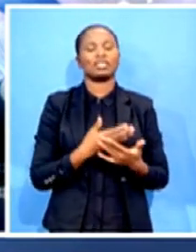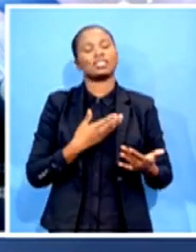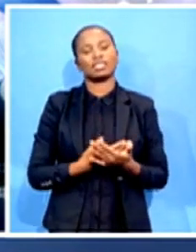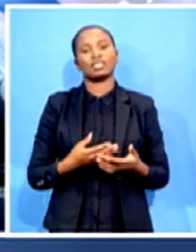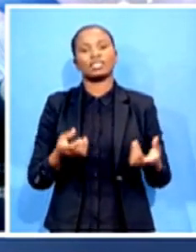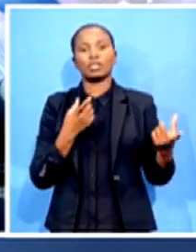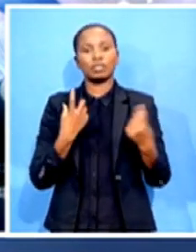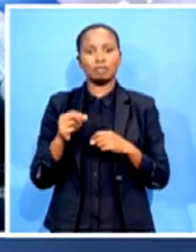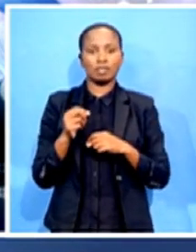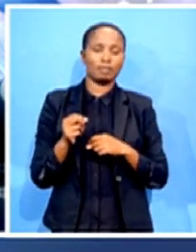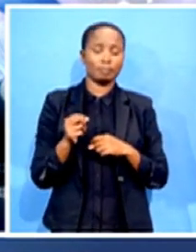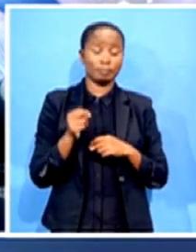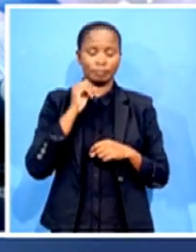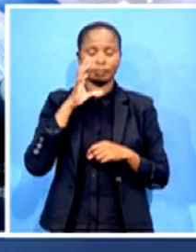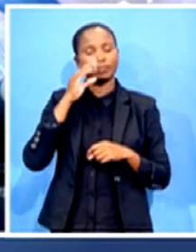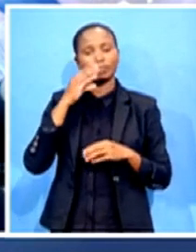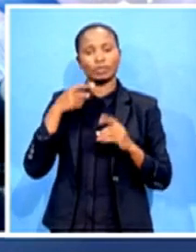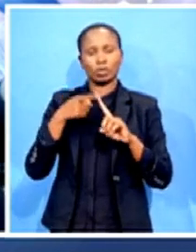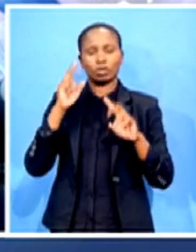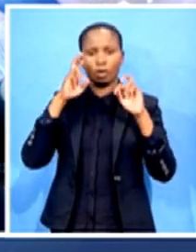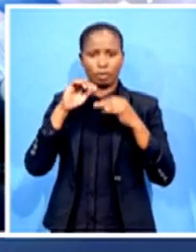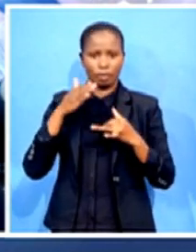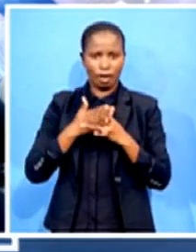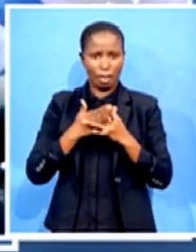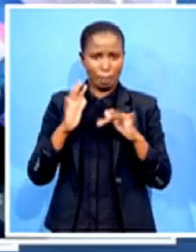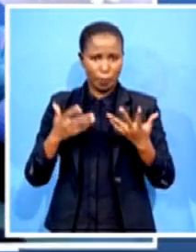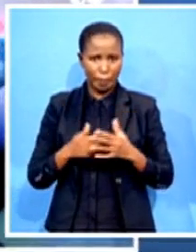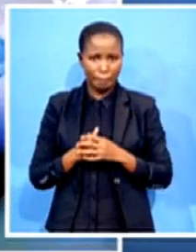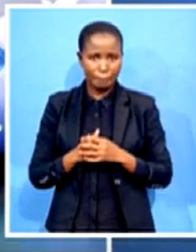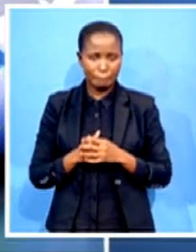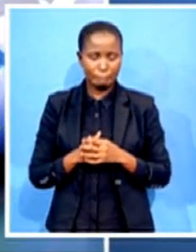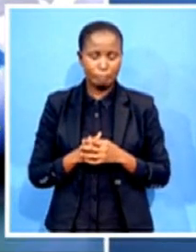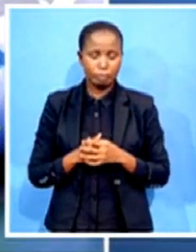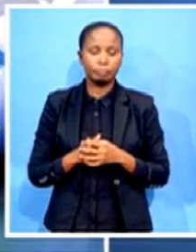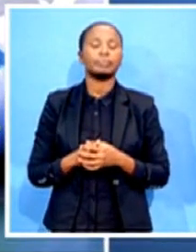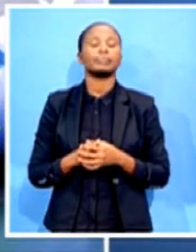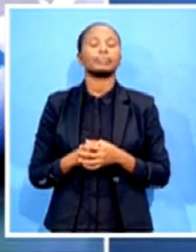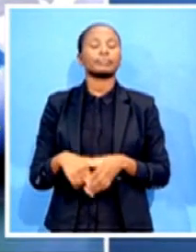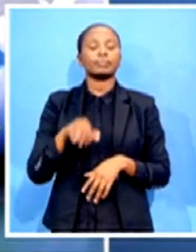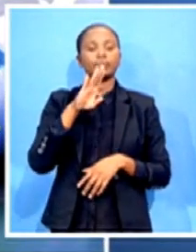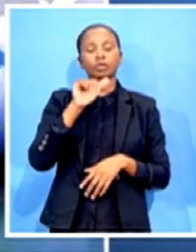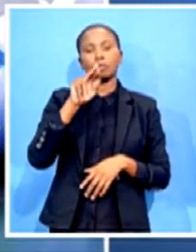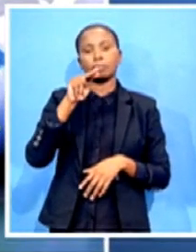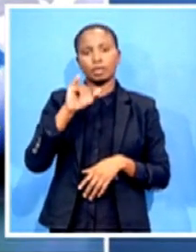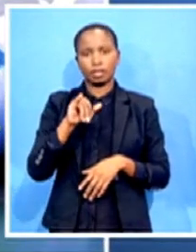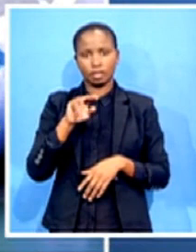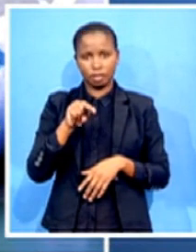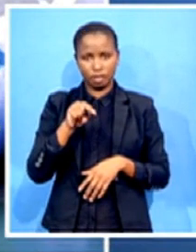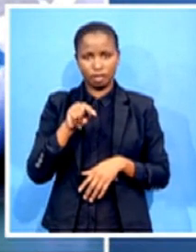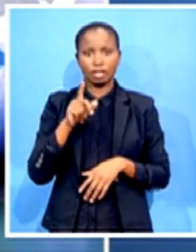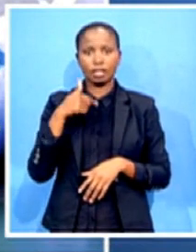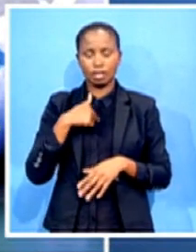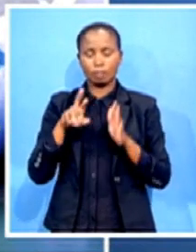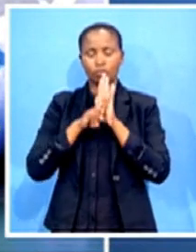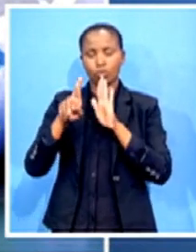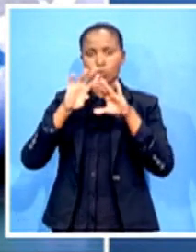findings. Yeah, so Blaine, look, I represent an organization that's been around for 28 odd years in